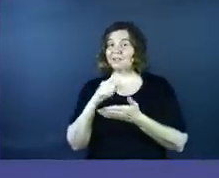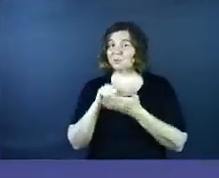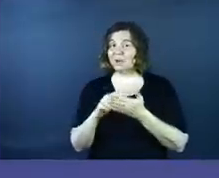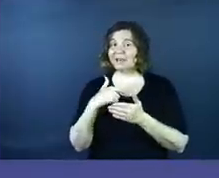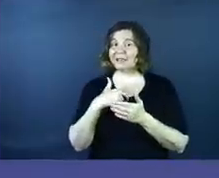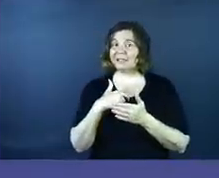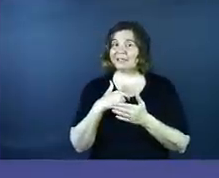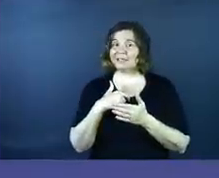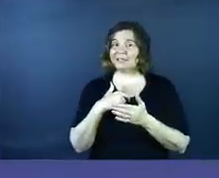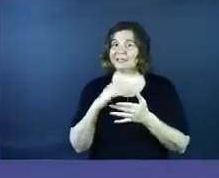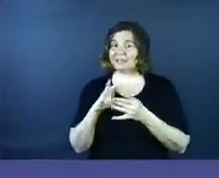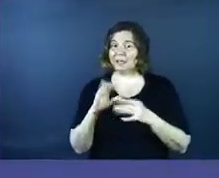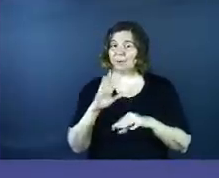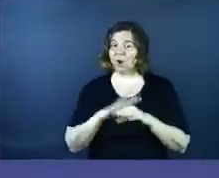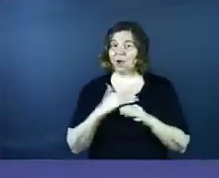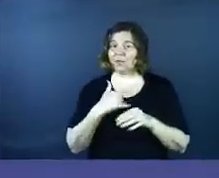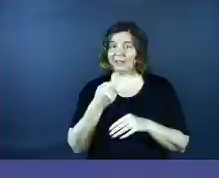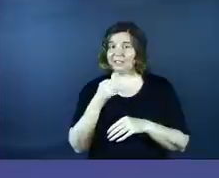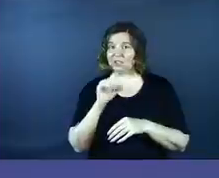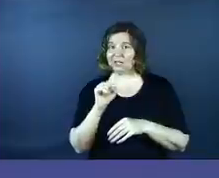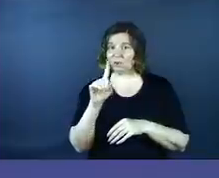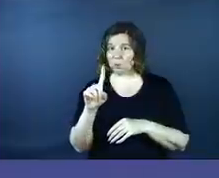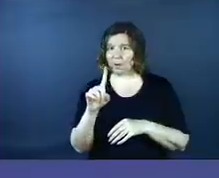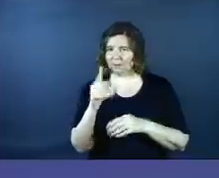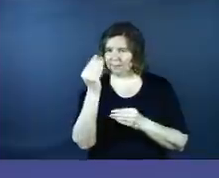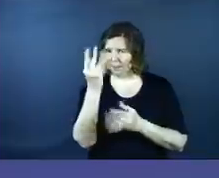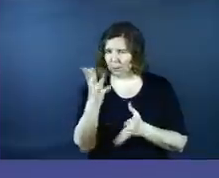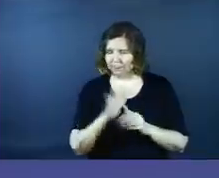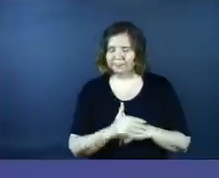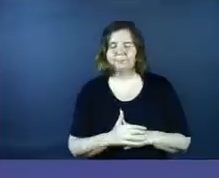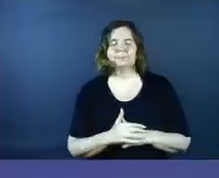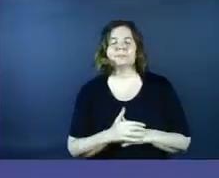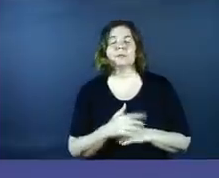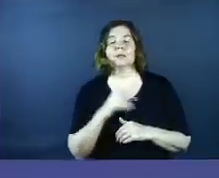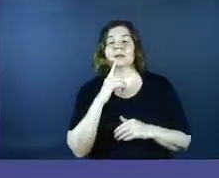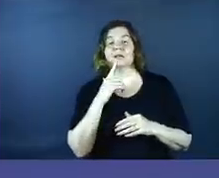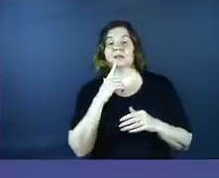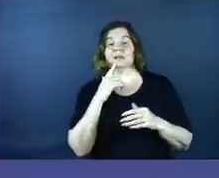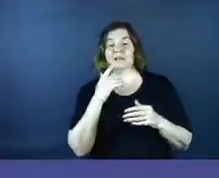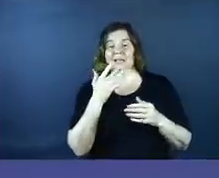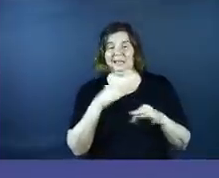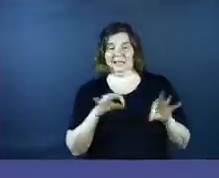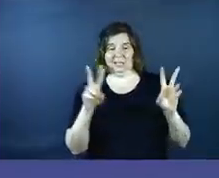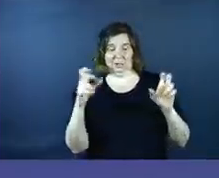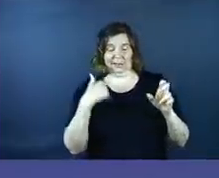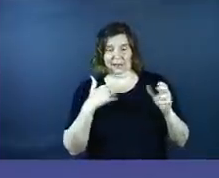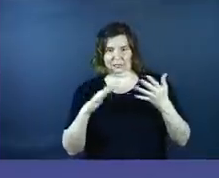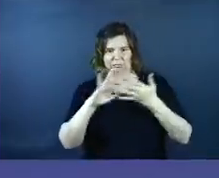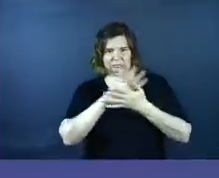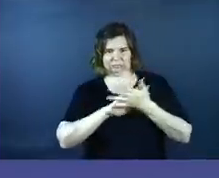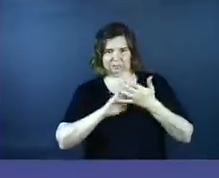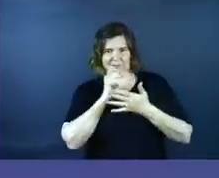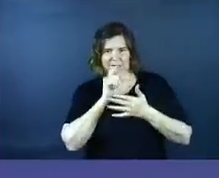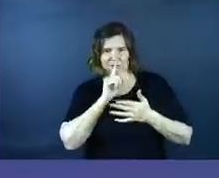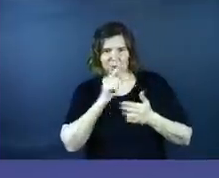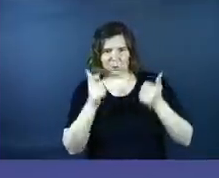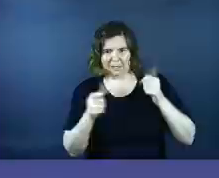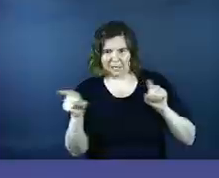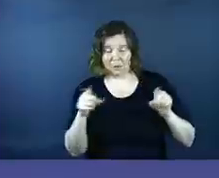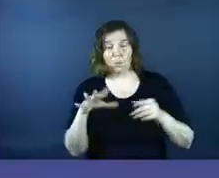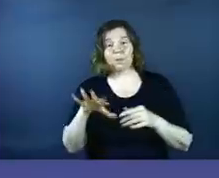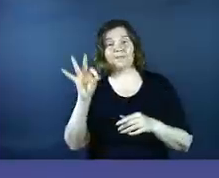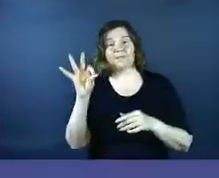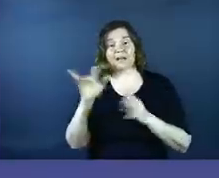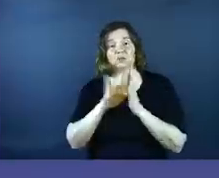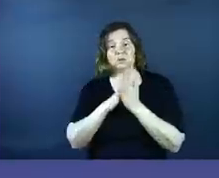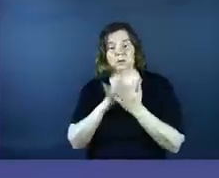this in a commentary on that Genesis 1 account, by the way. He says, in matters that are so obscure and far beyond our vision, we find in Holy Scripture